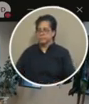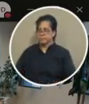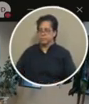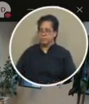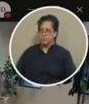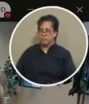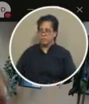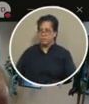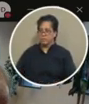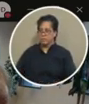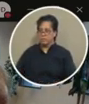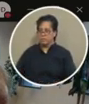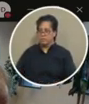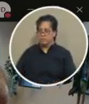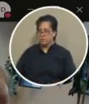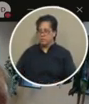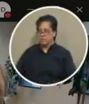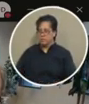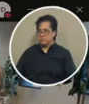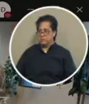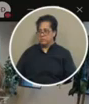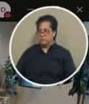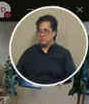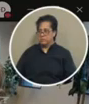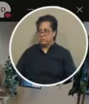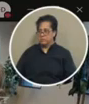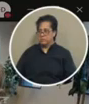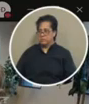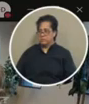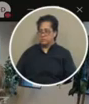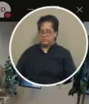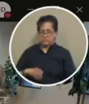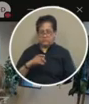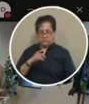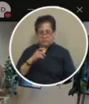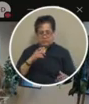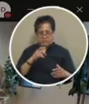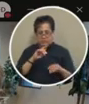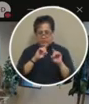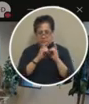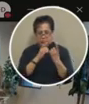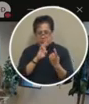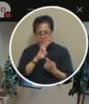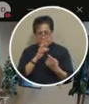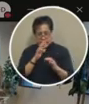And okay, go ahead, sir. Are you finished, Representative Rivera?